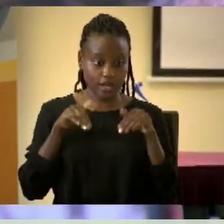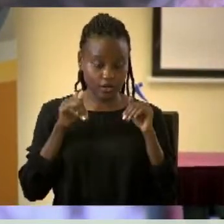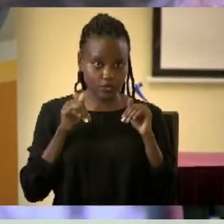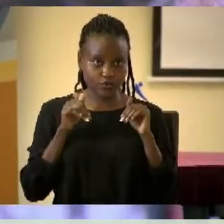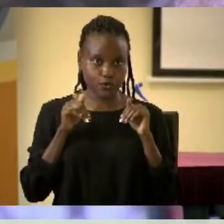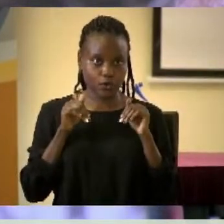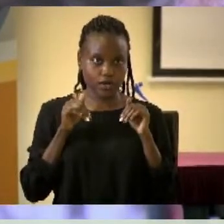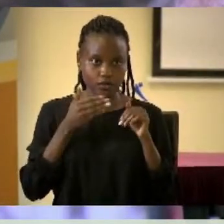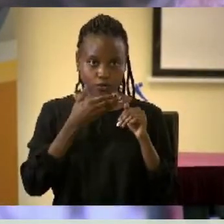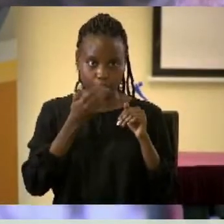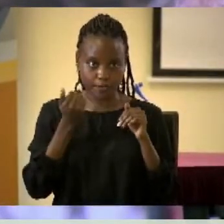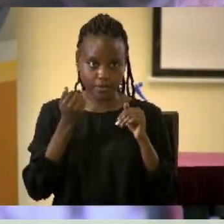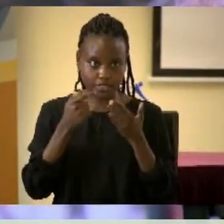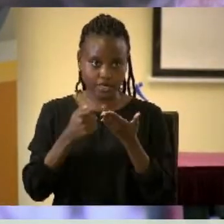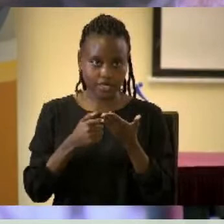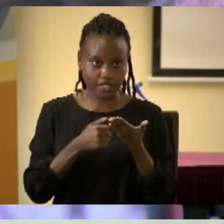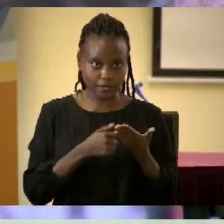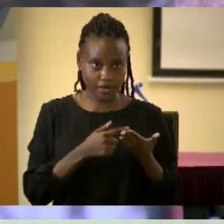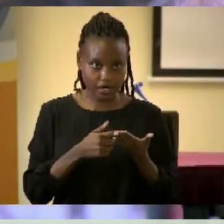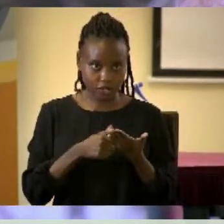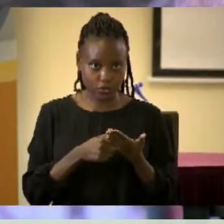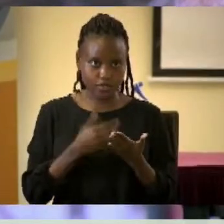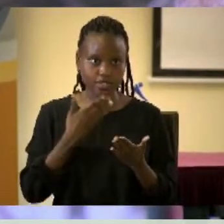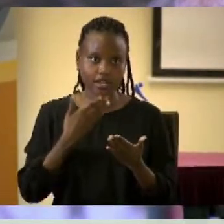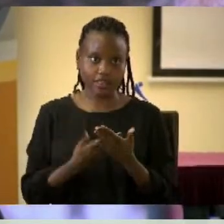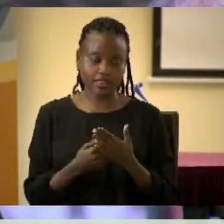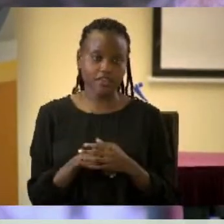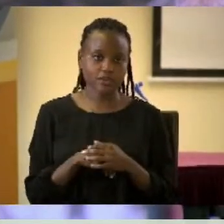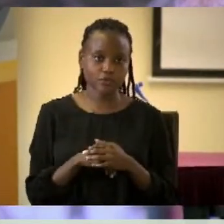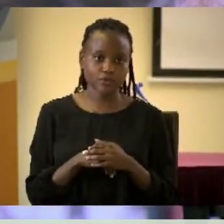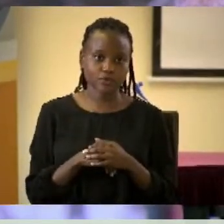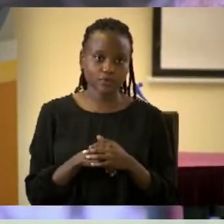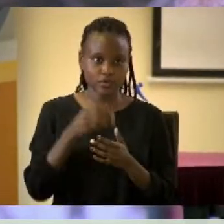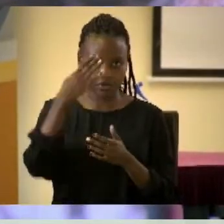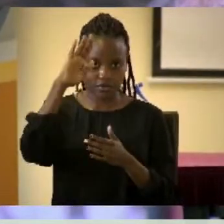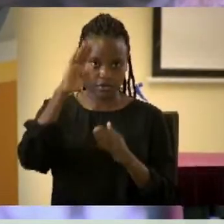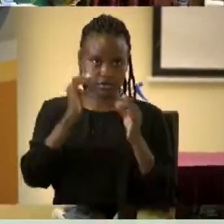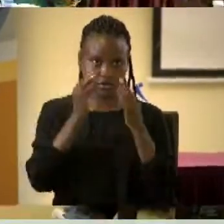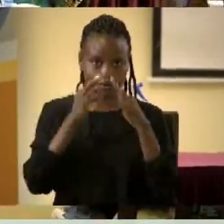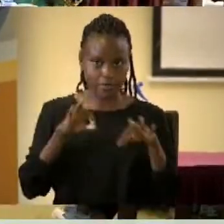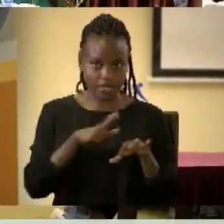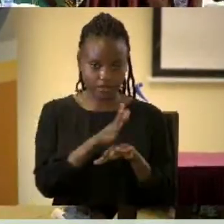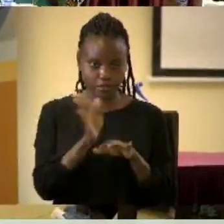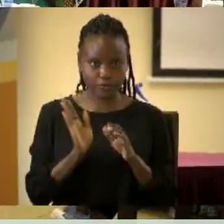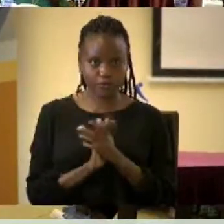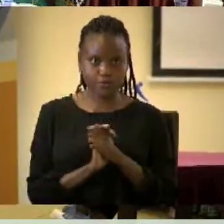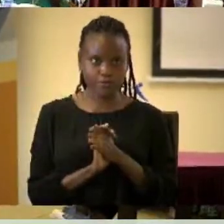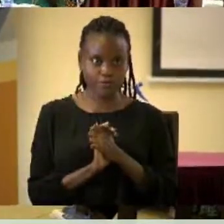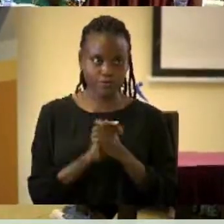fruitful deliberations, and I thank you. God bless you.